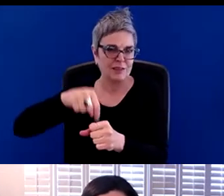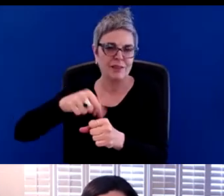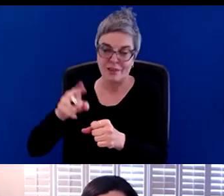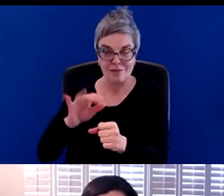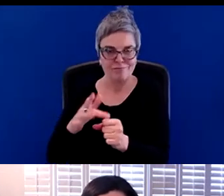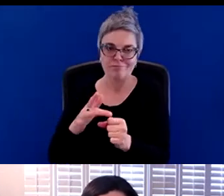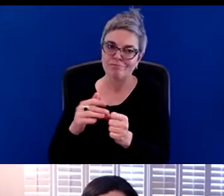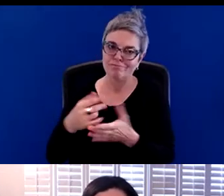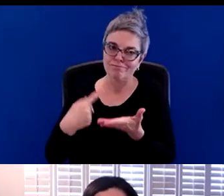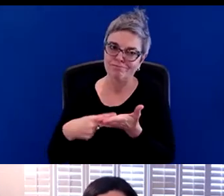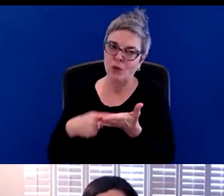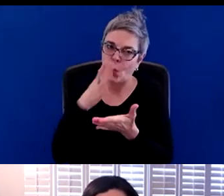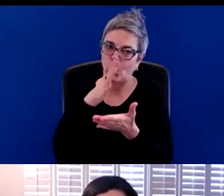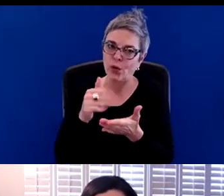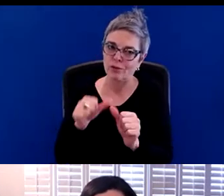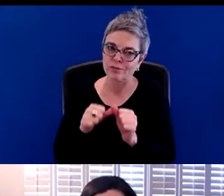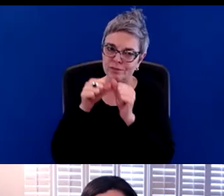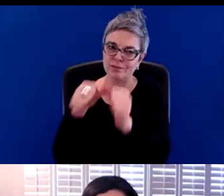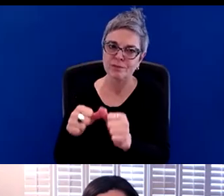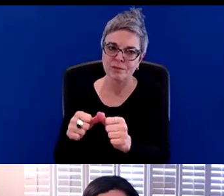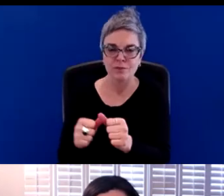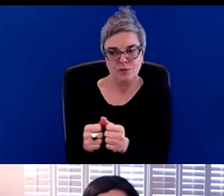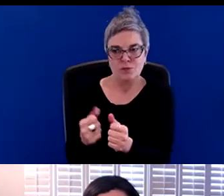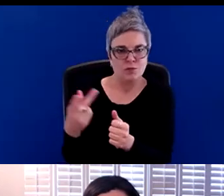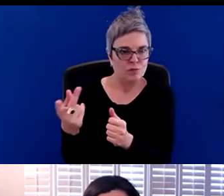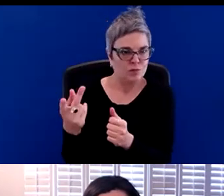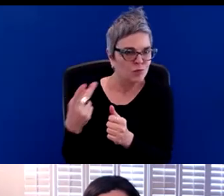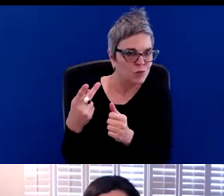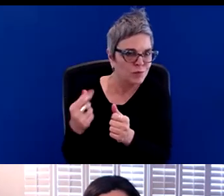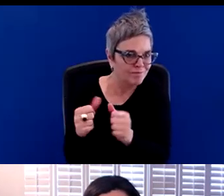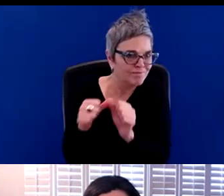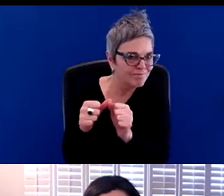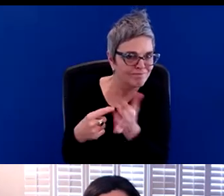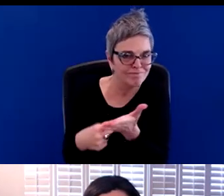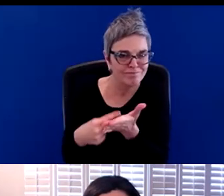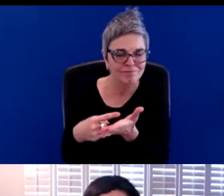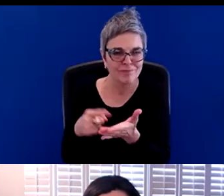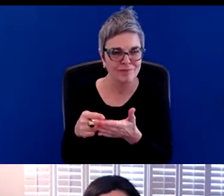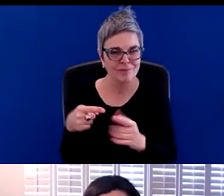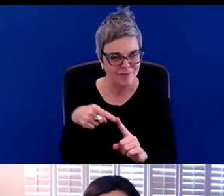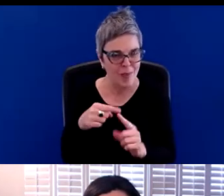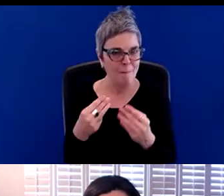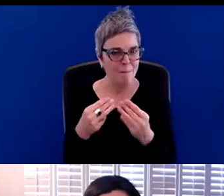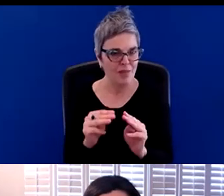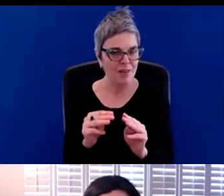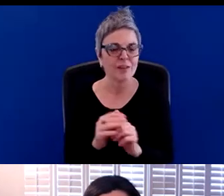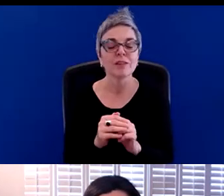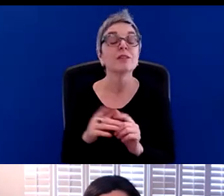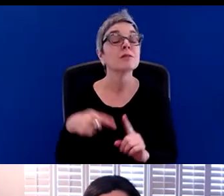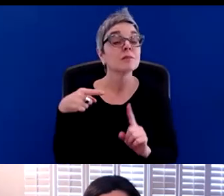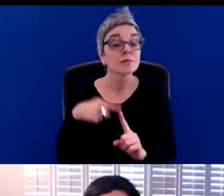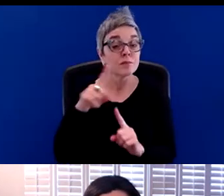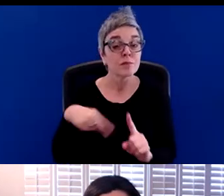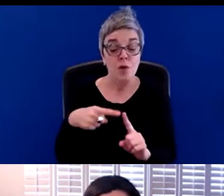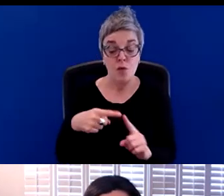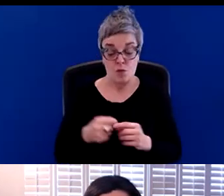continually having together about the methods, particularly because with one case, for example, in the reproductive